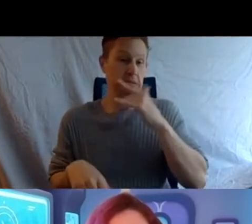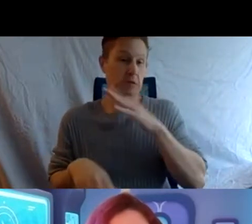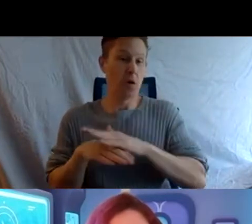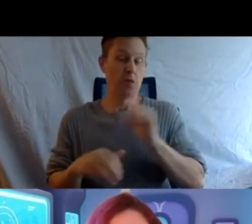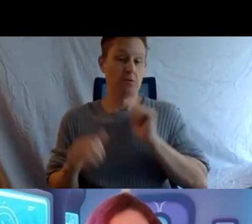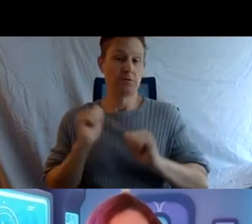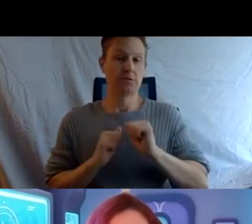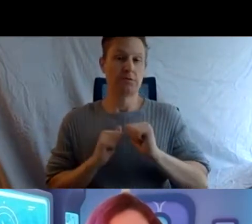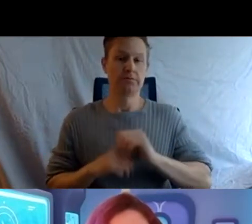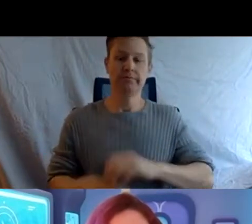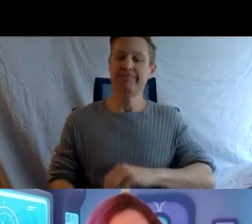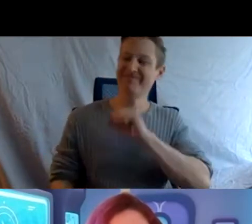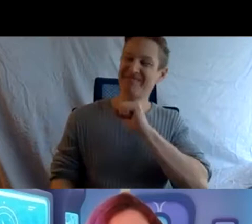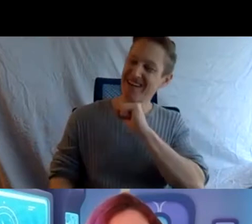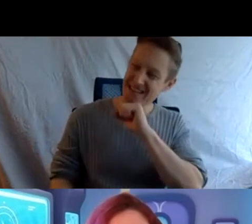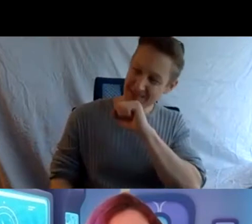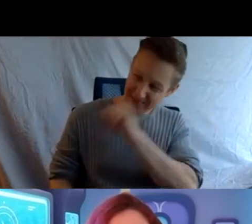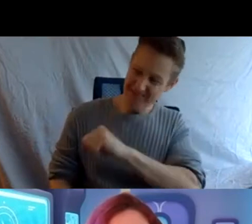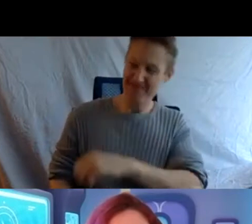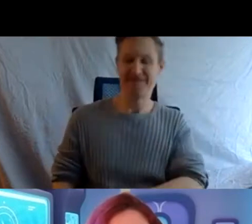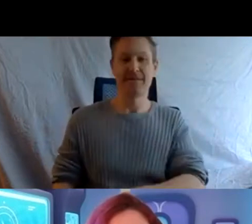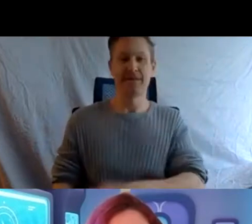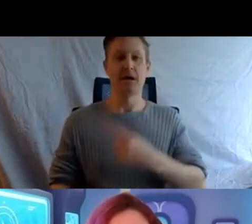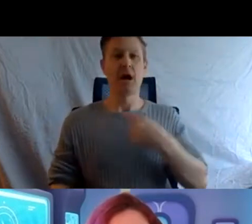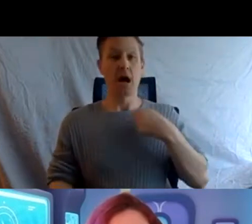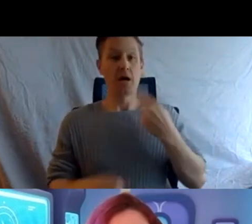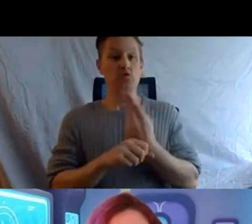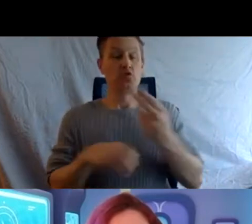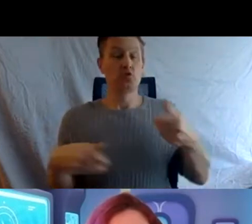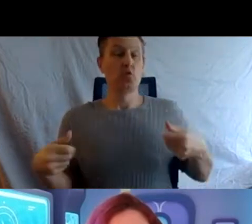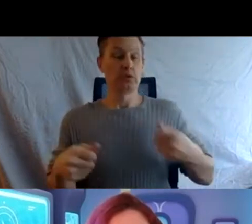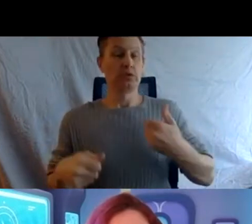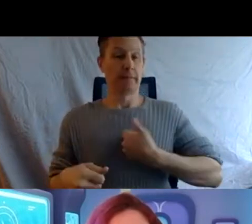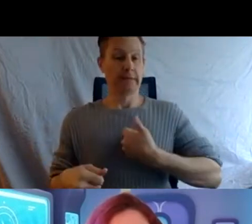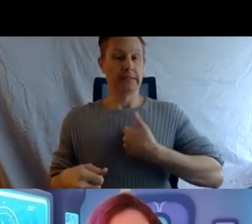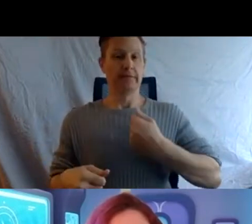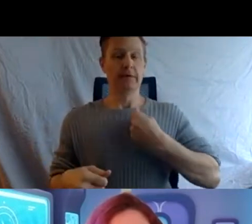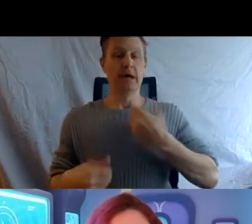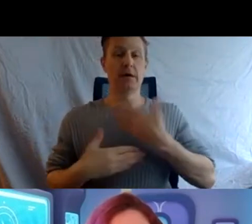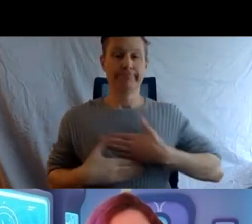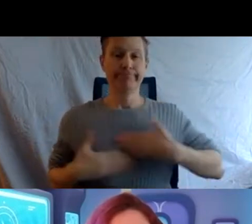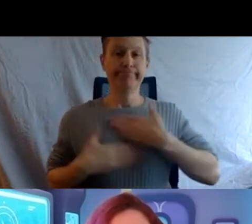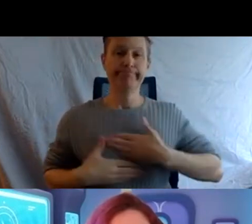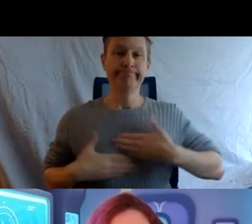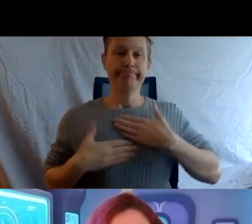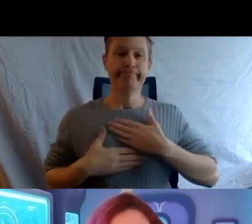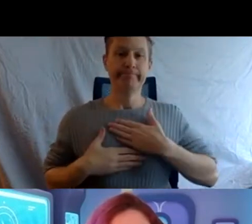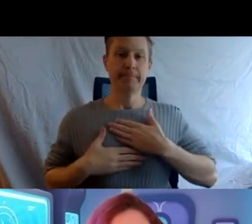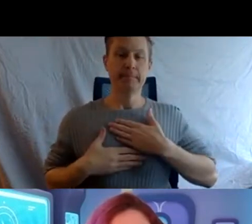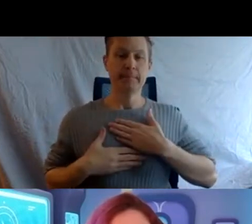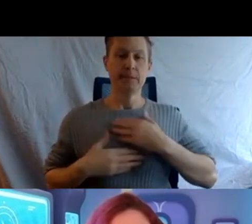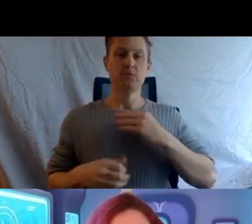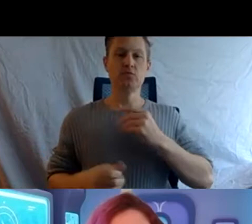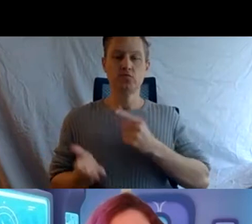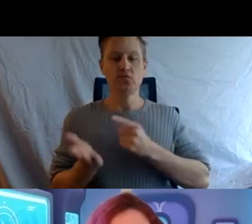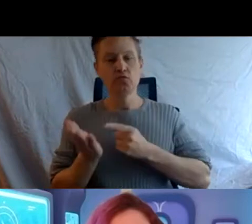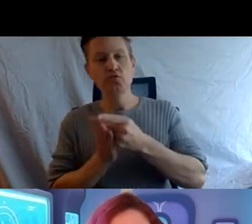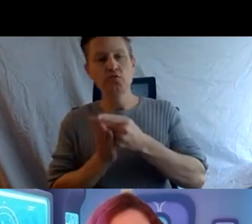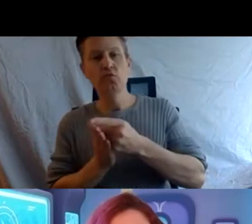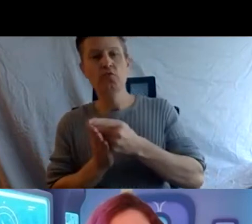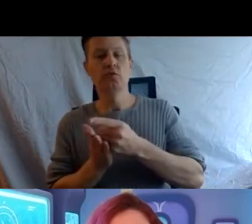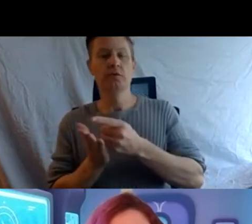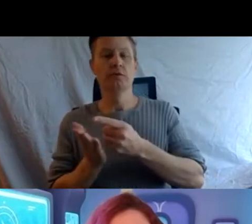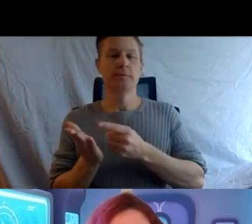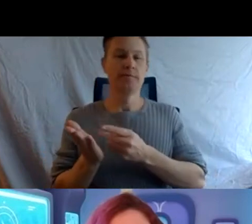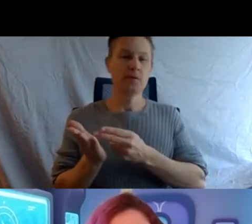I love that. As a wheelchair user myself, I really appreciated how authentic he was